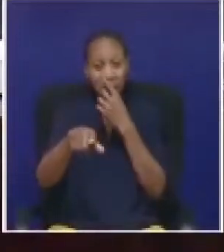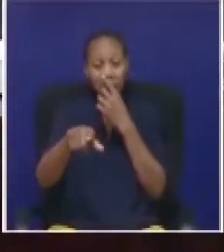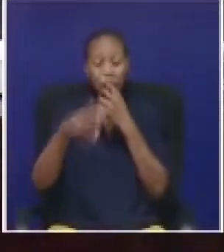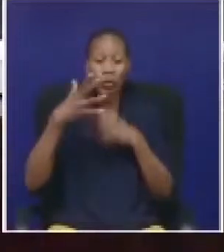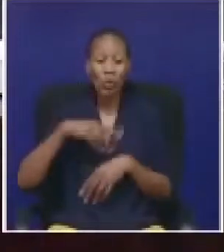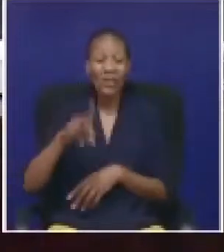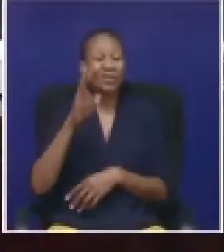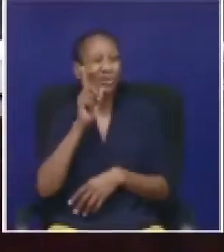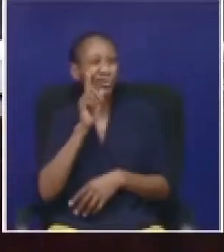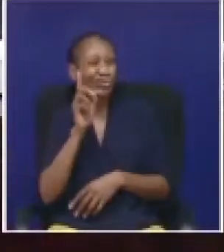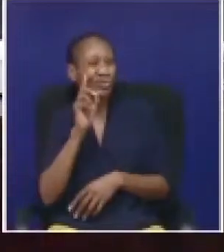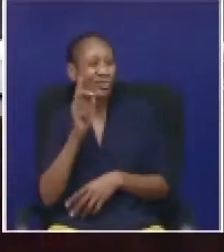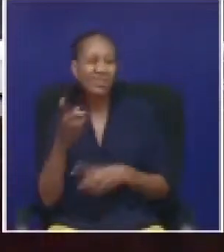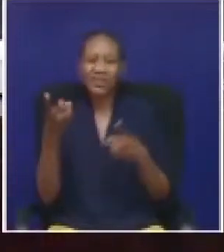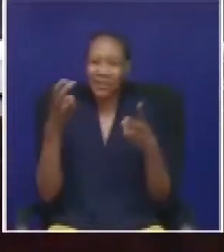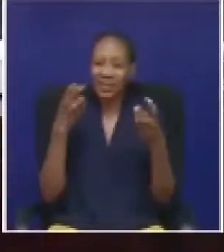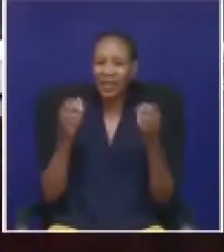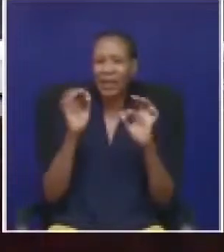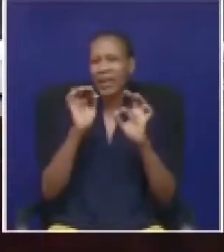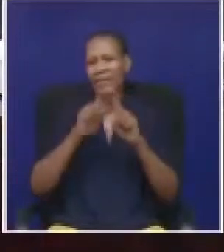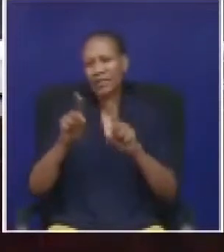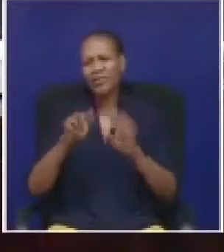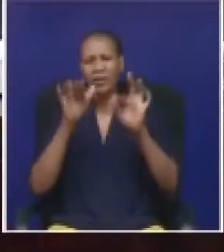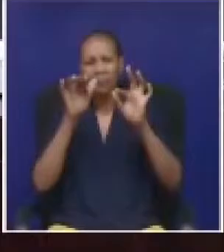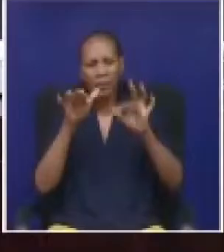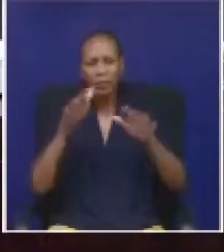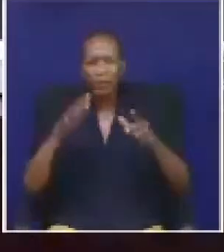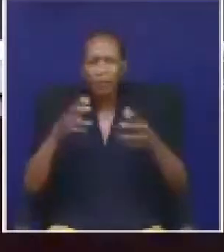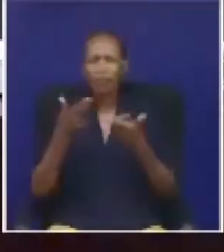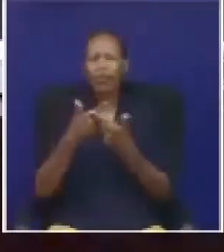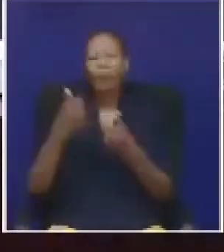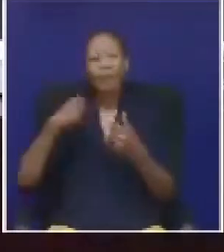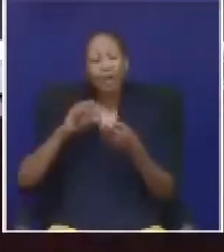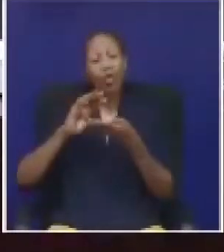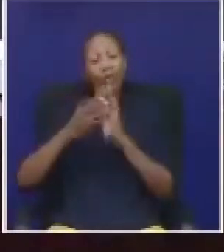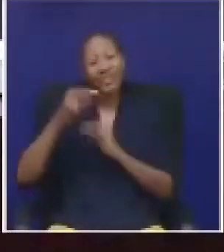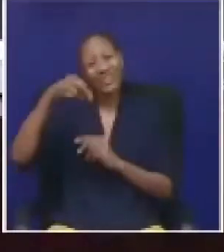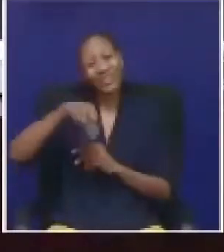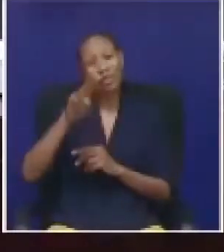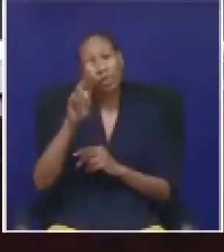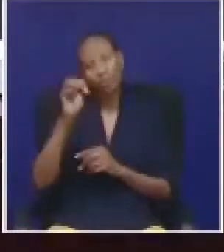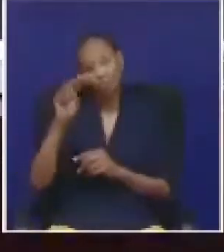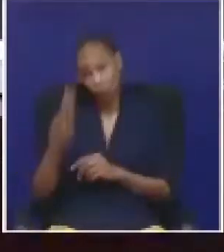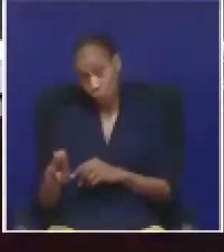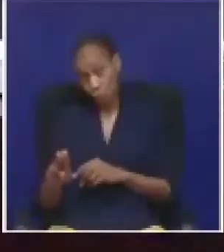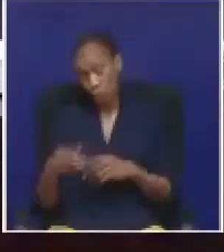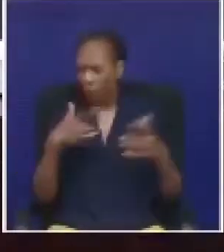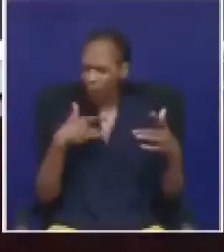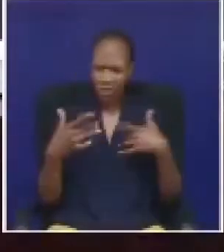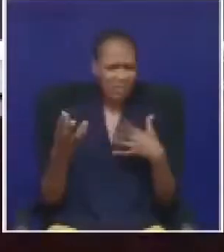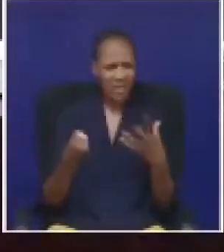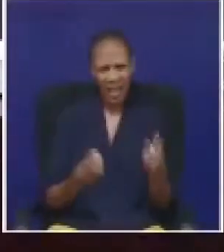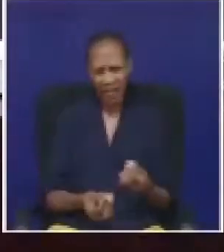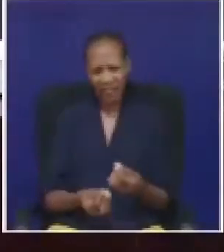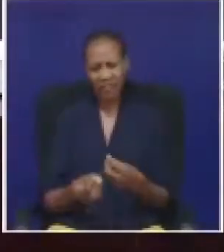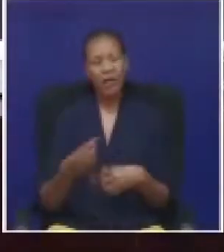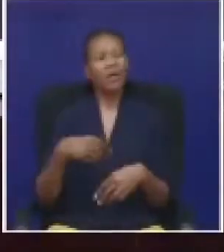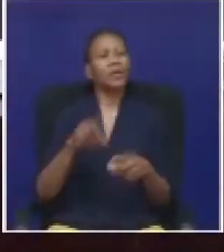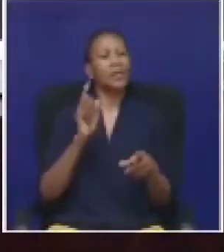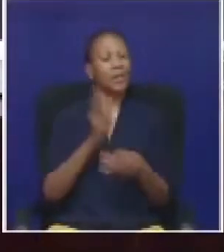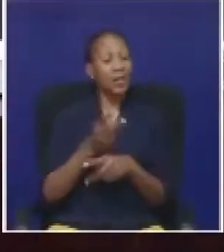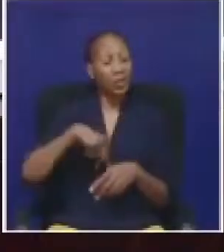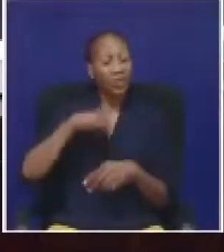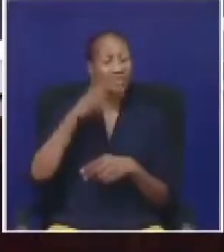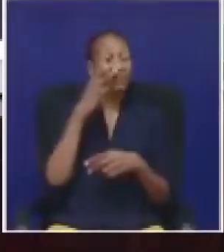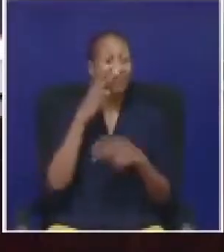delivery concerns raised by representatives of the Hunu community during our visit to Enyandeni Royal